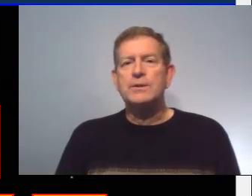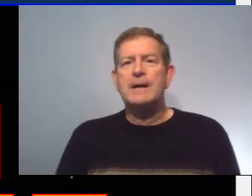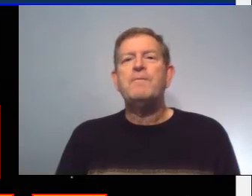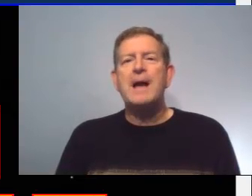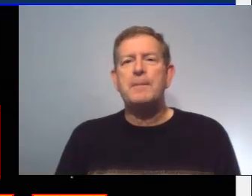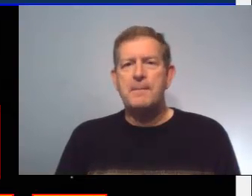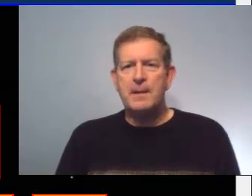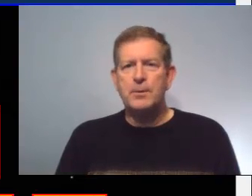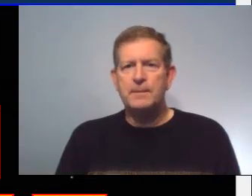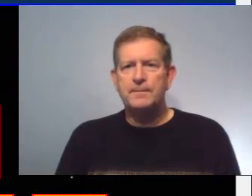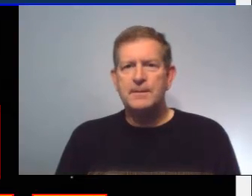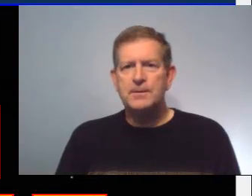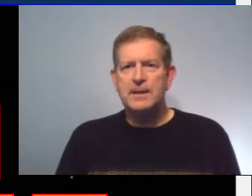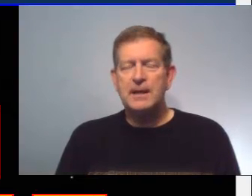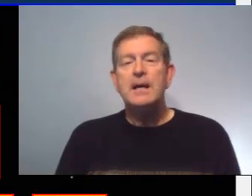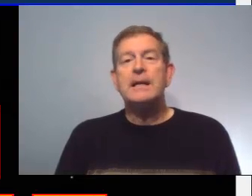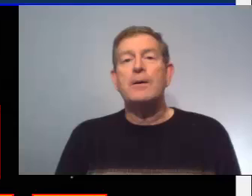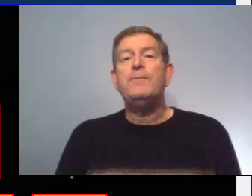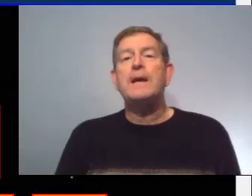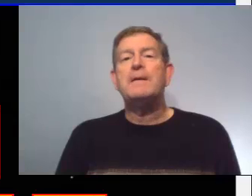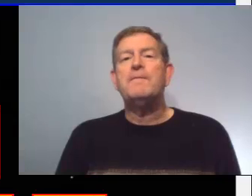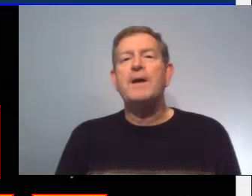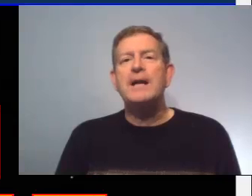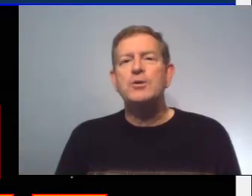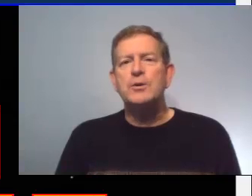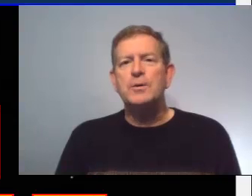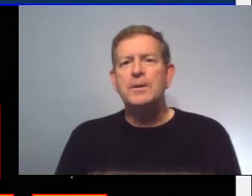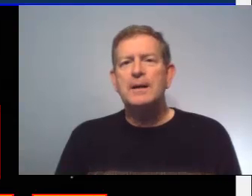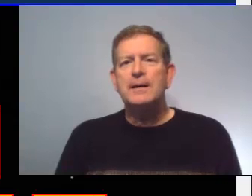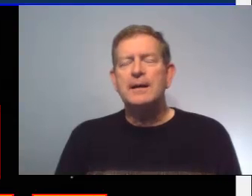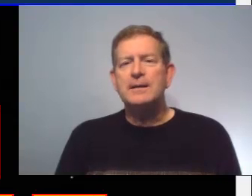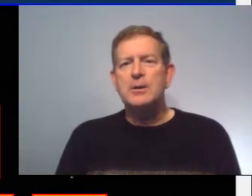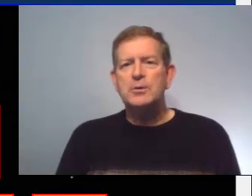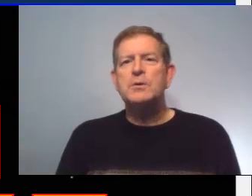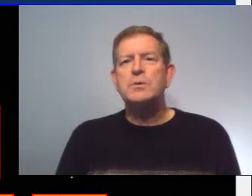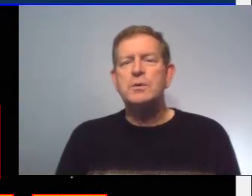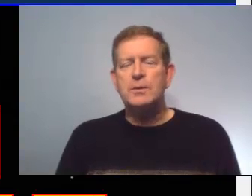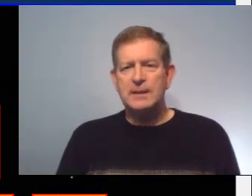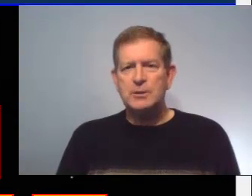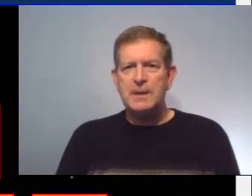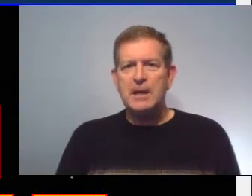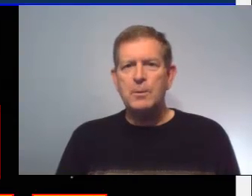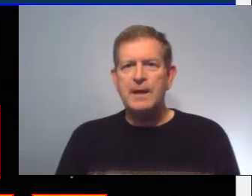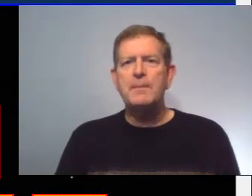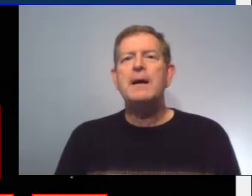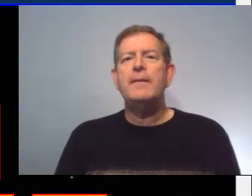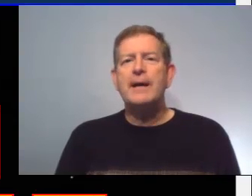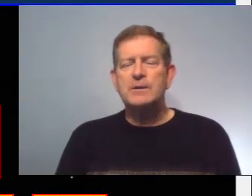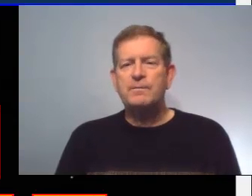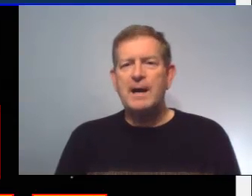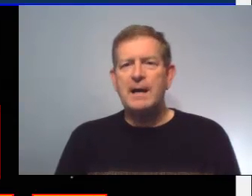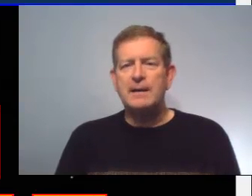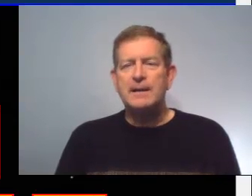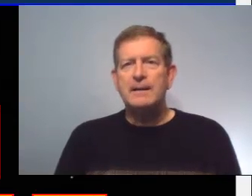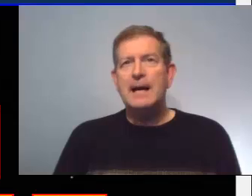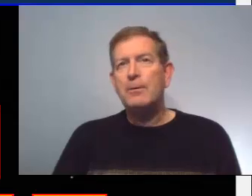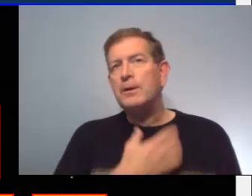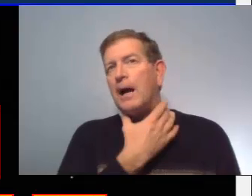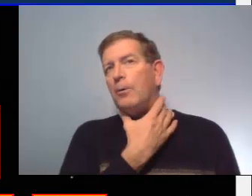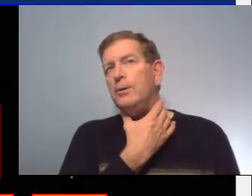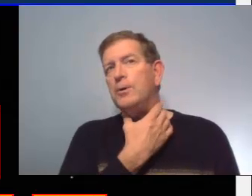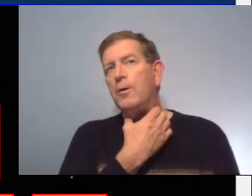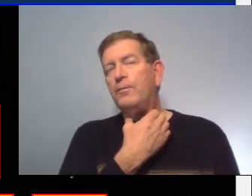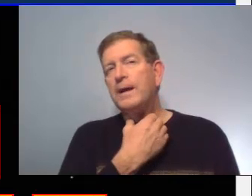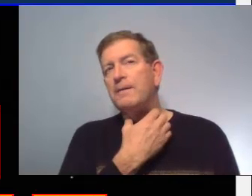adult who's not a family member. Okay. Now, if they invite you to use tu in speaking with them, that's fine.